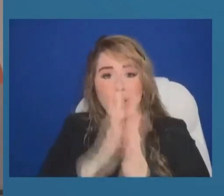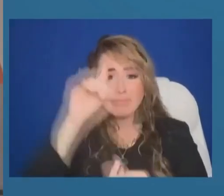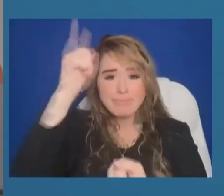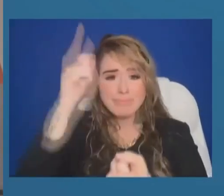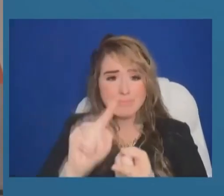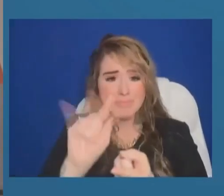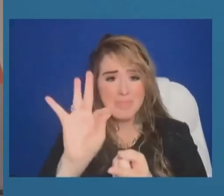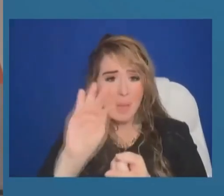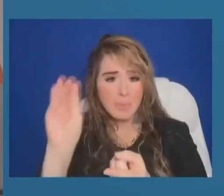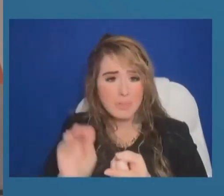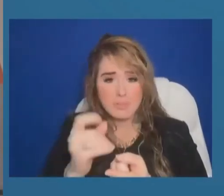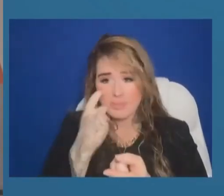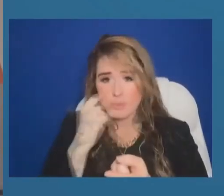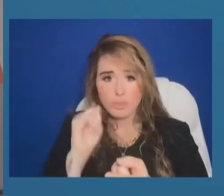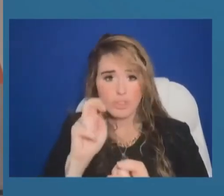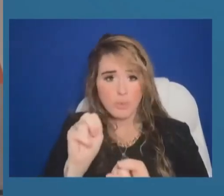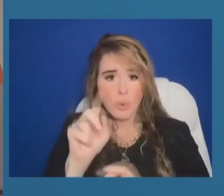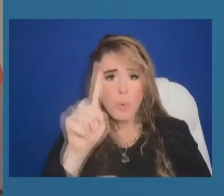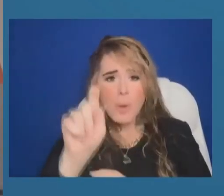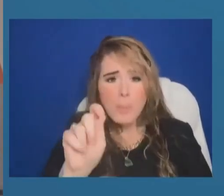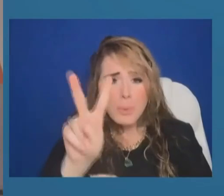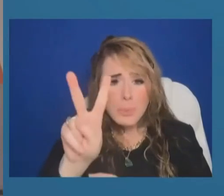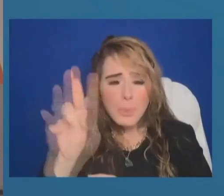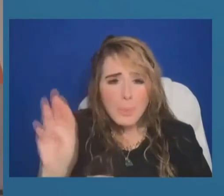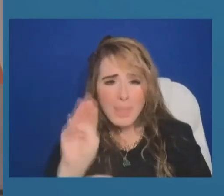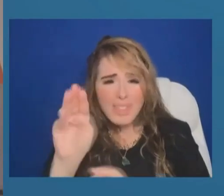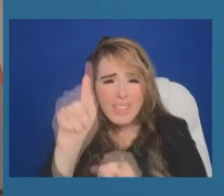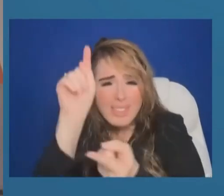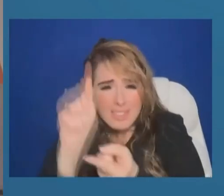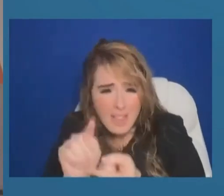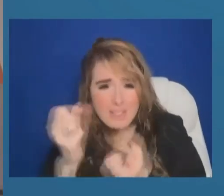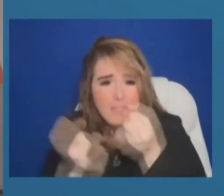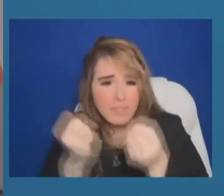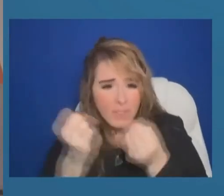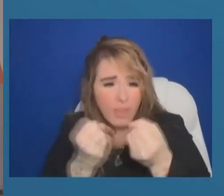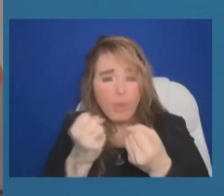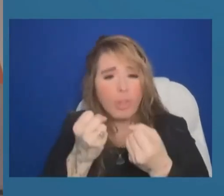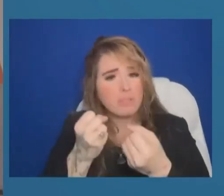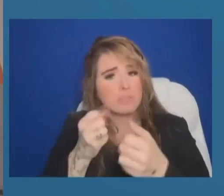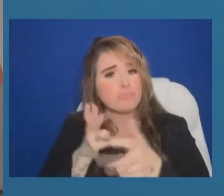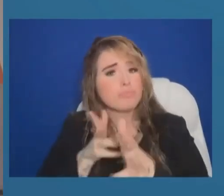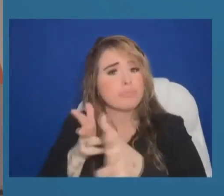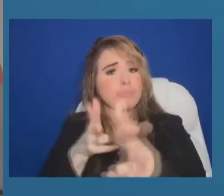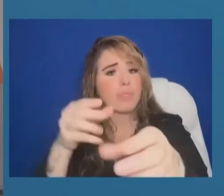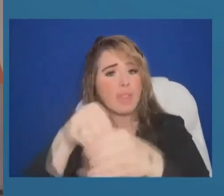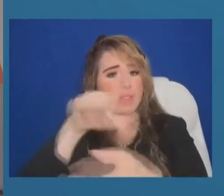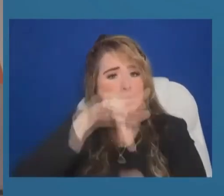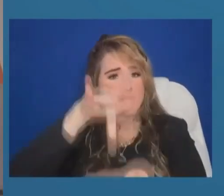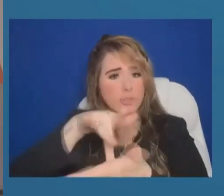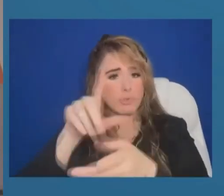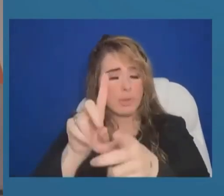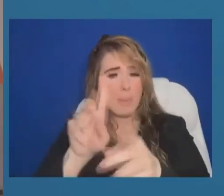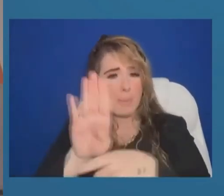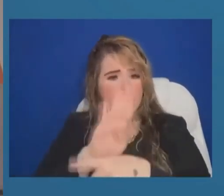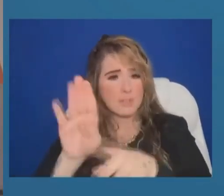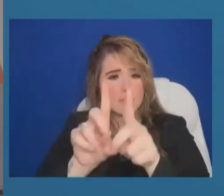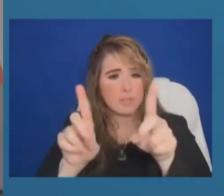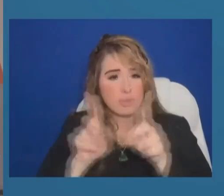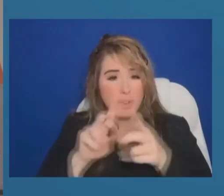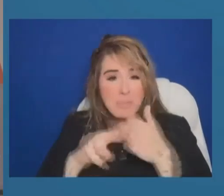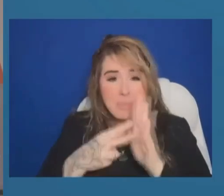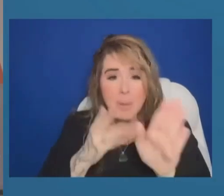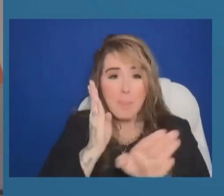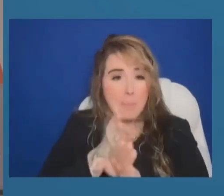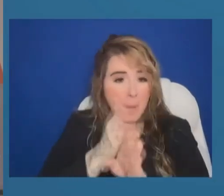January. 1.2 million fewer vehicles entered the central business district, and that meant bus speeds and all speeds